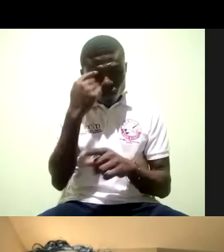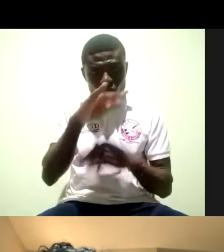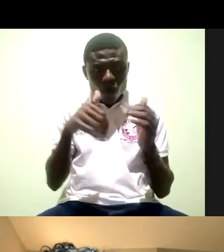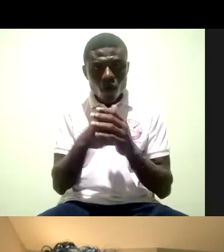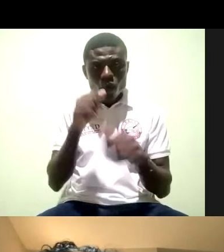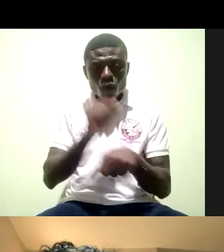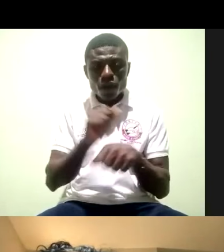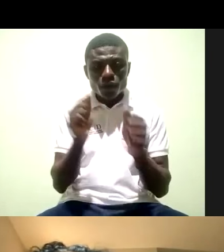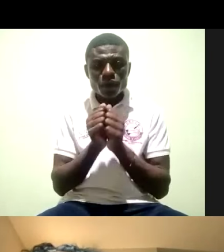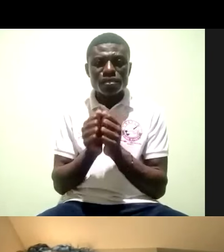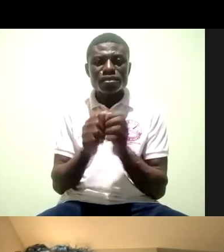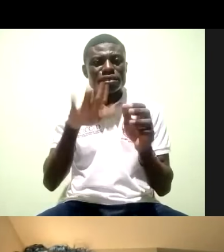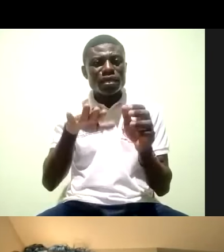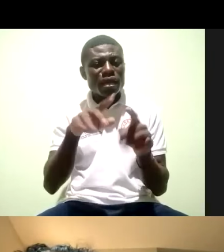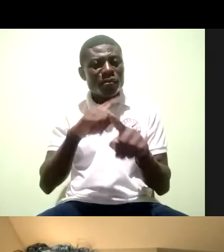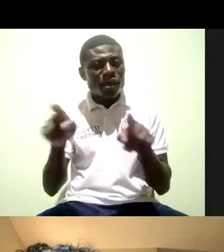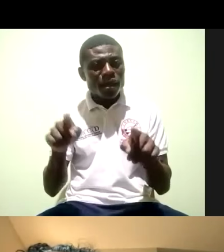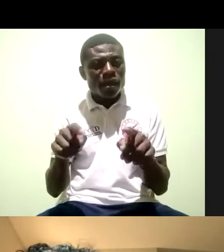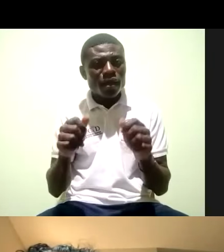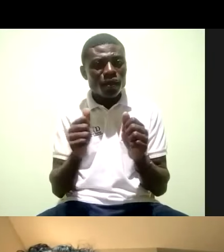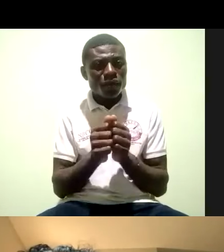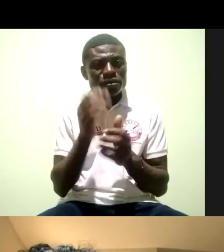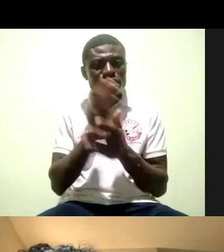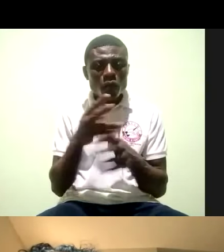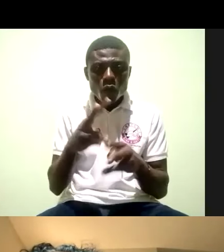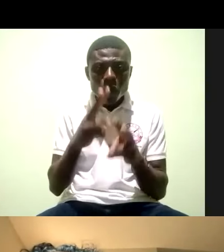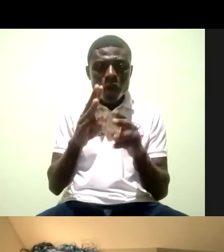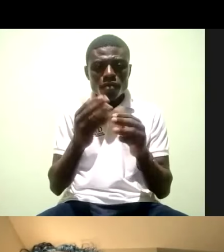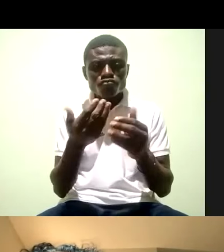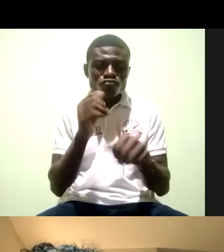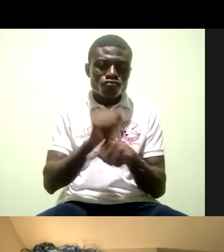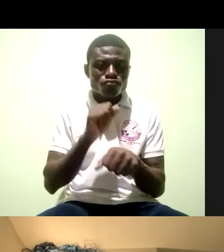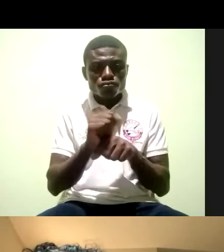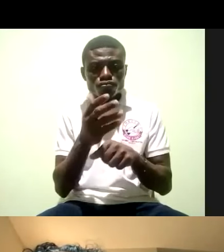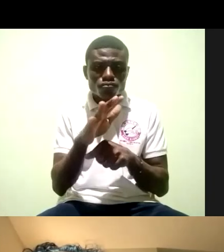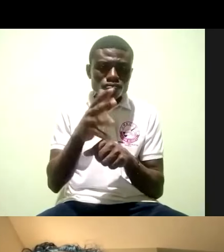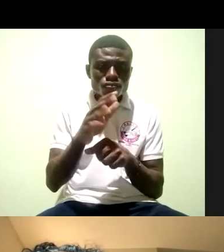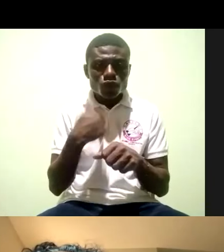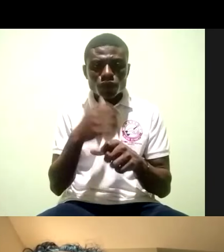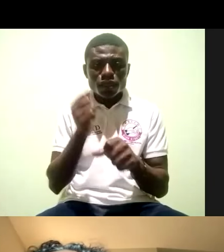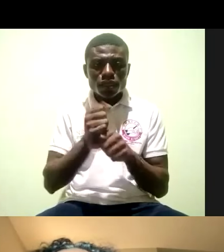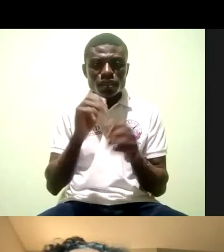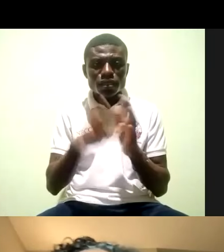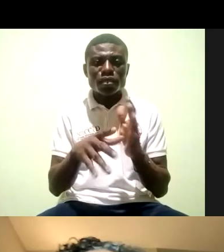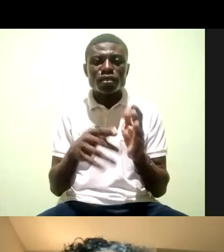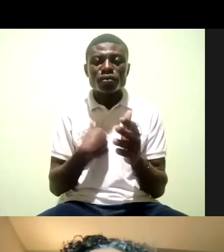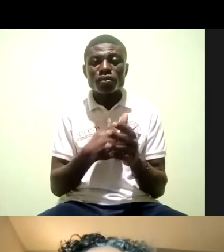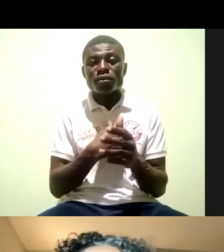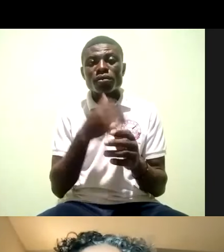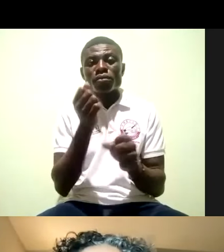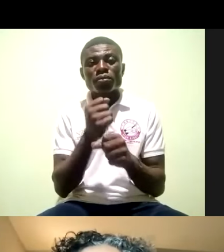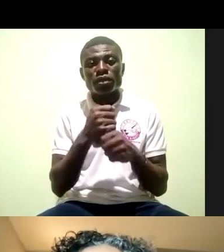him. But with some other strategies, we did get across to him and we created a plan for